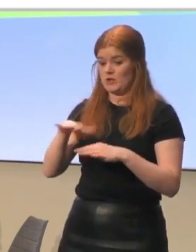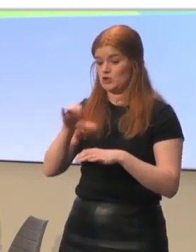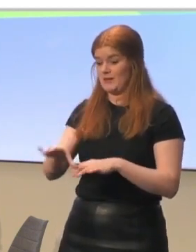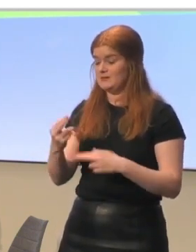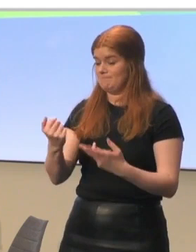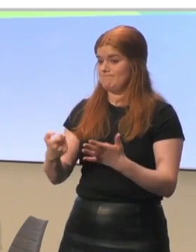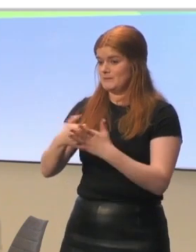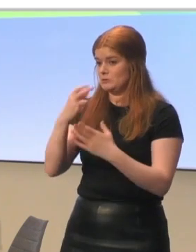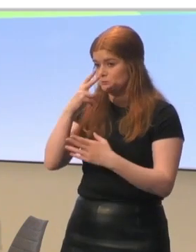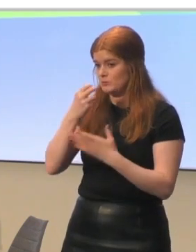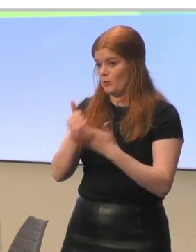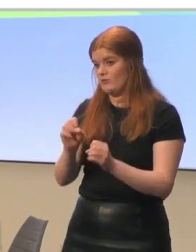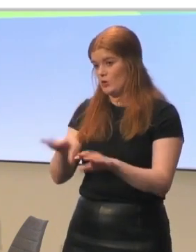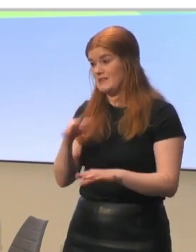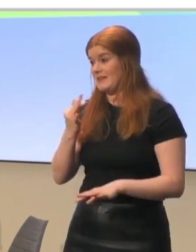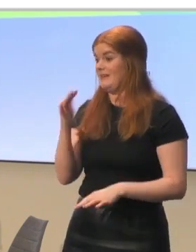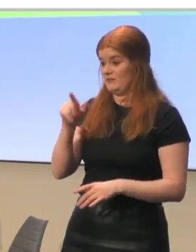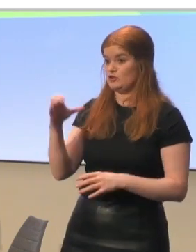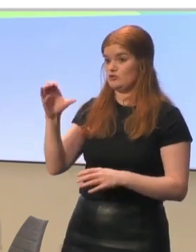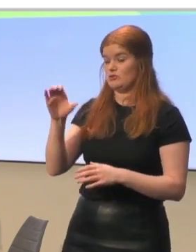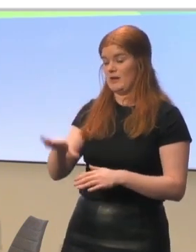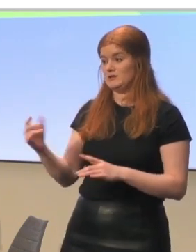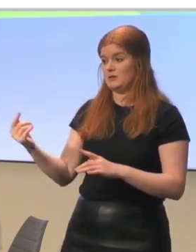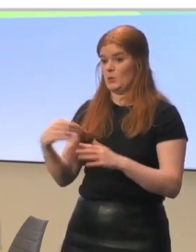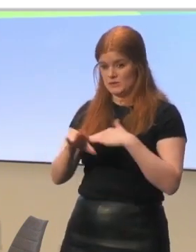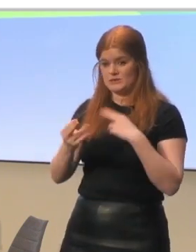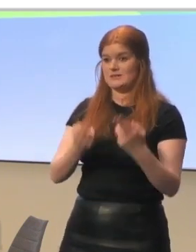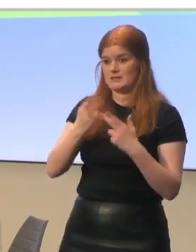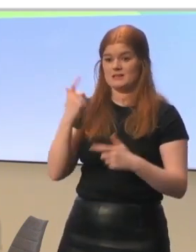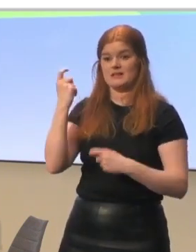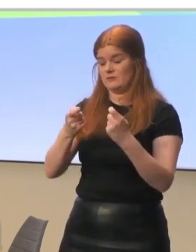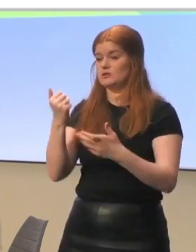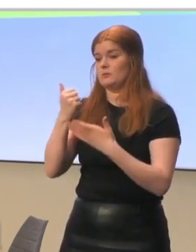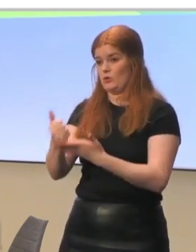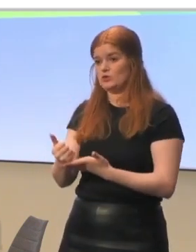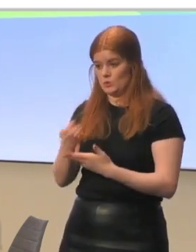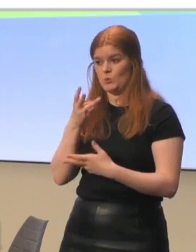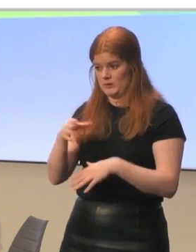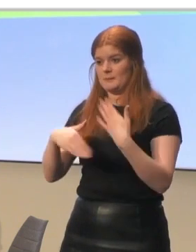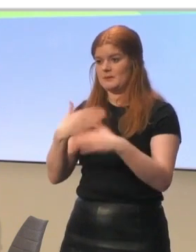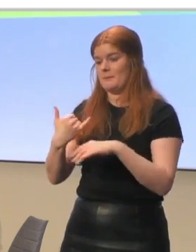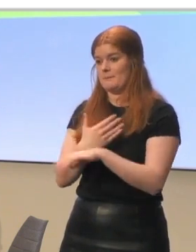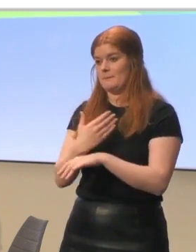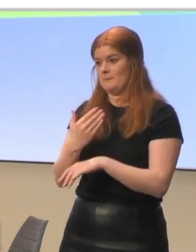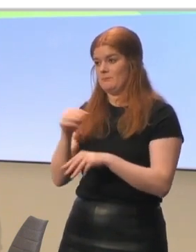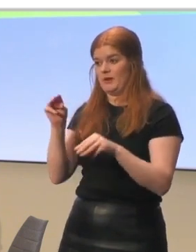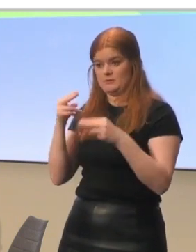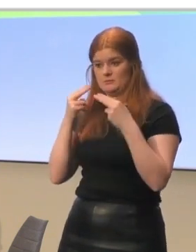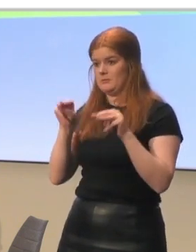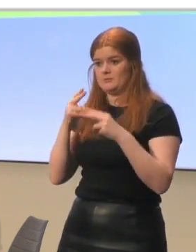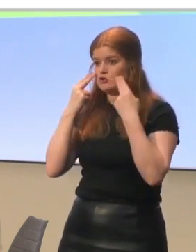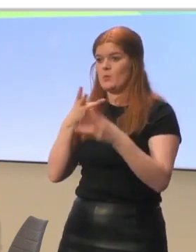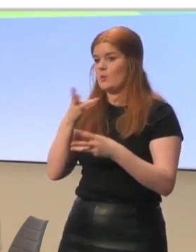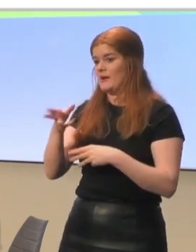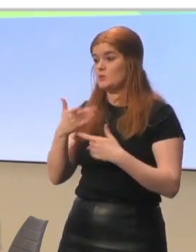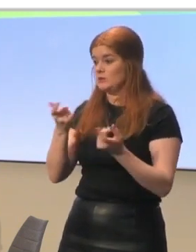requires additional support, and in such circumstances, the assessment and allocation of support resources will be carried out by the CNO in the normal manner and